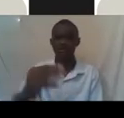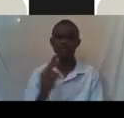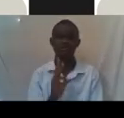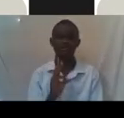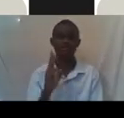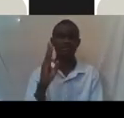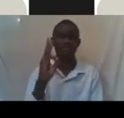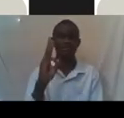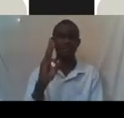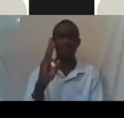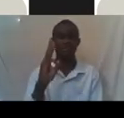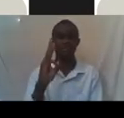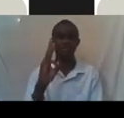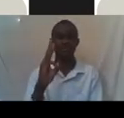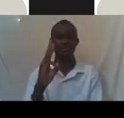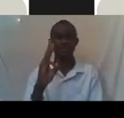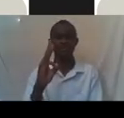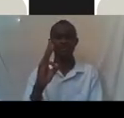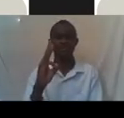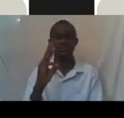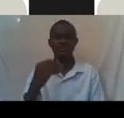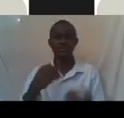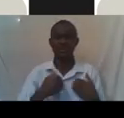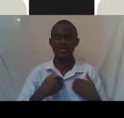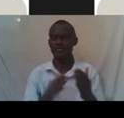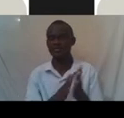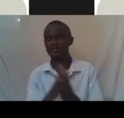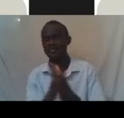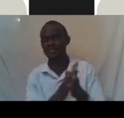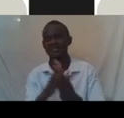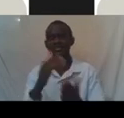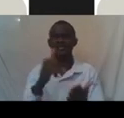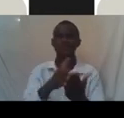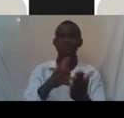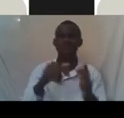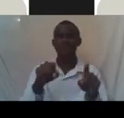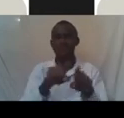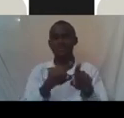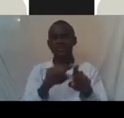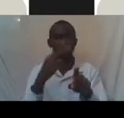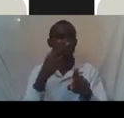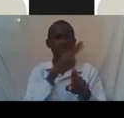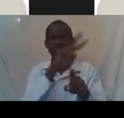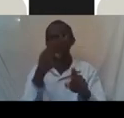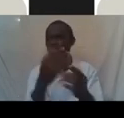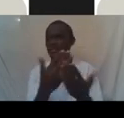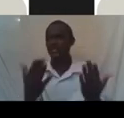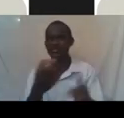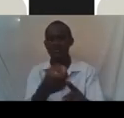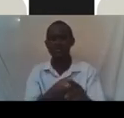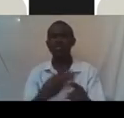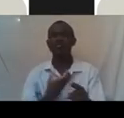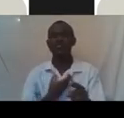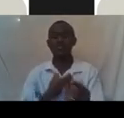will play their own interests and they look at things from their own interests and not the